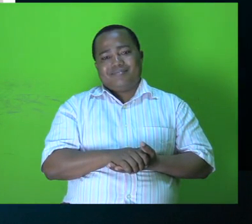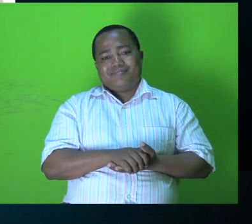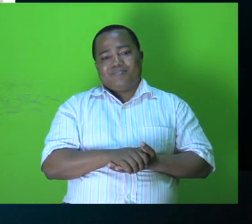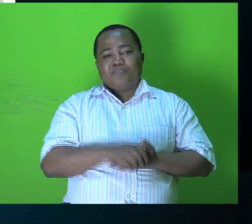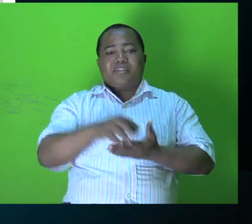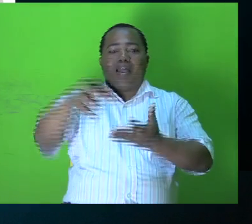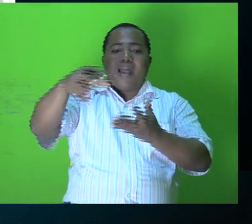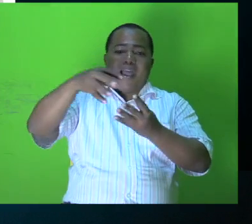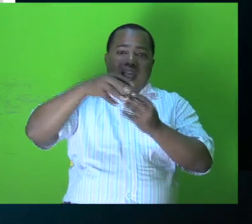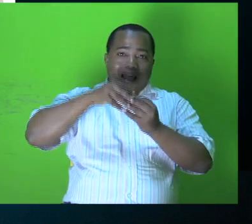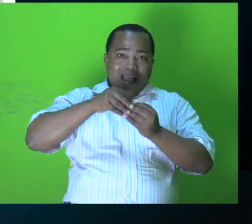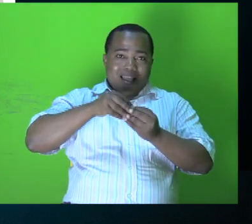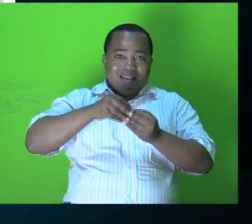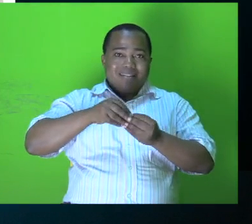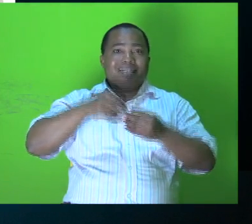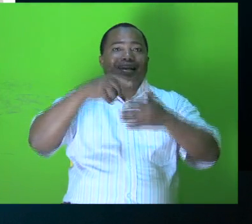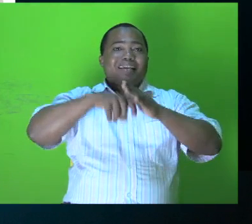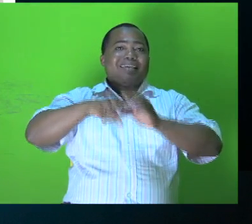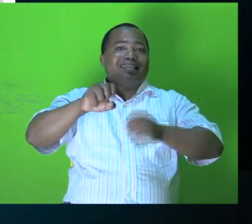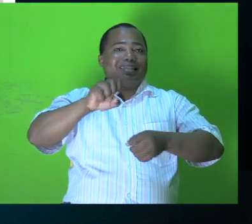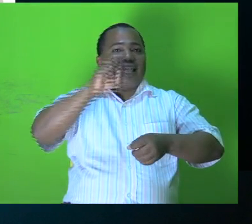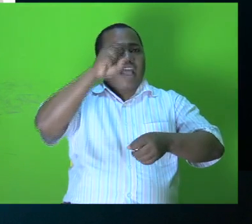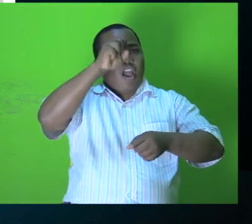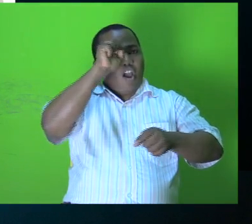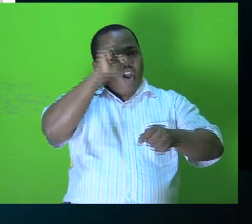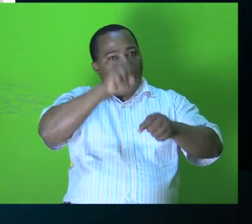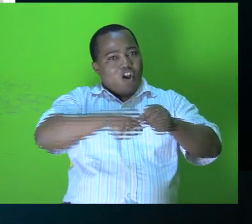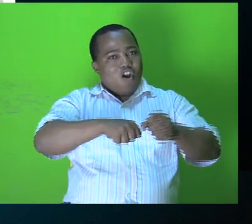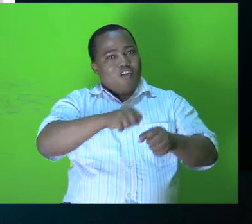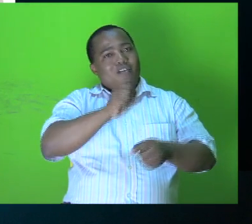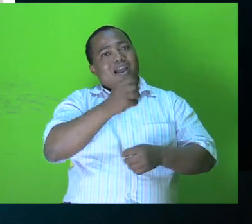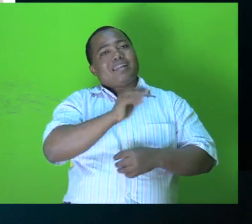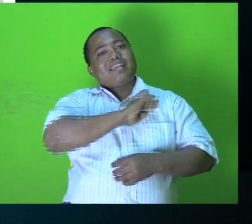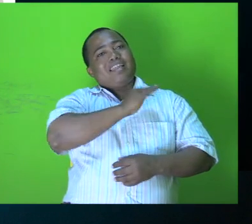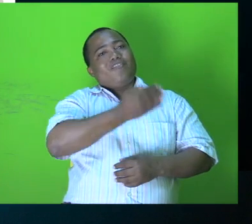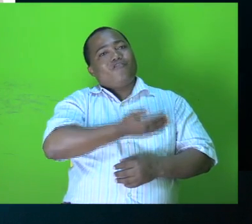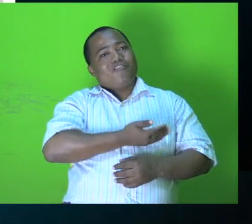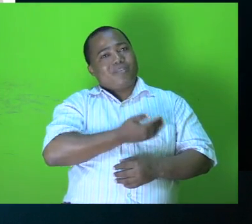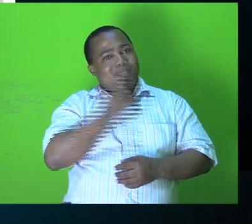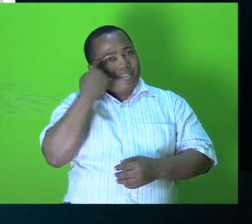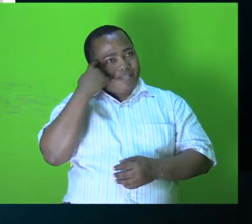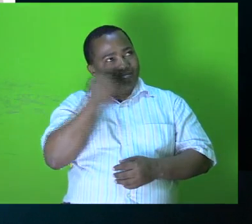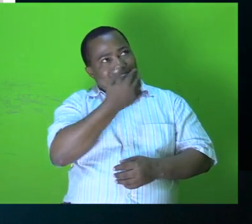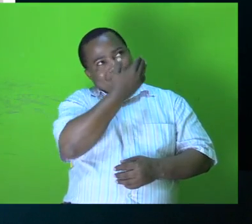And in the ovaries in female.